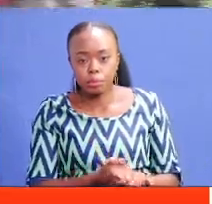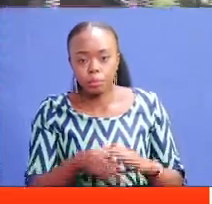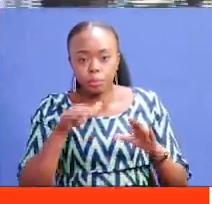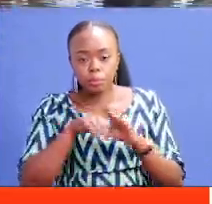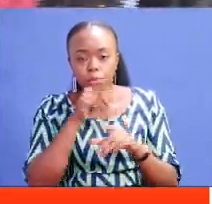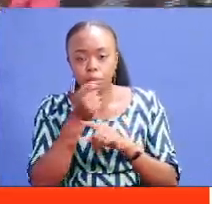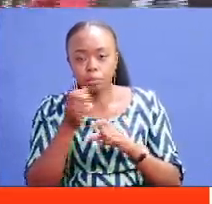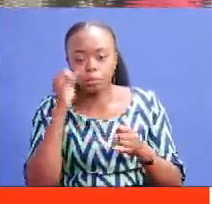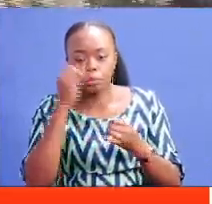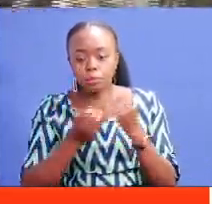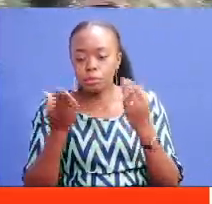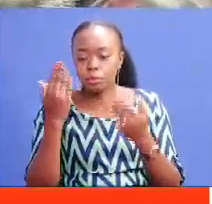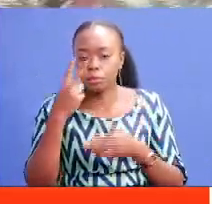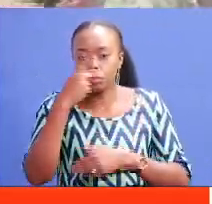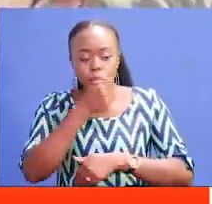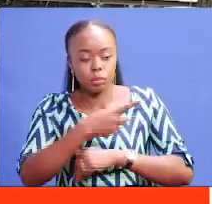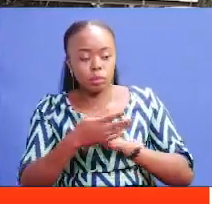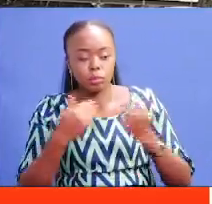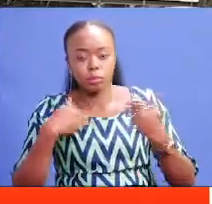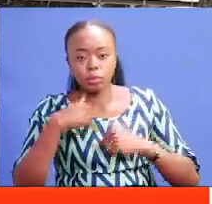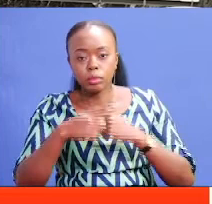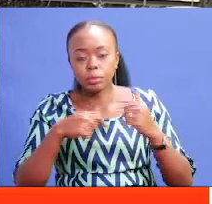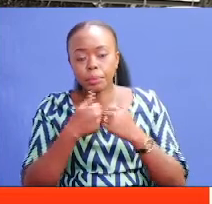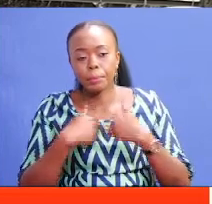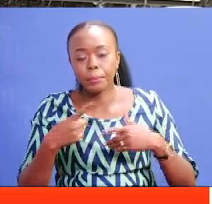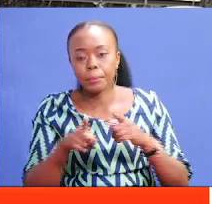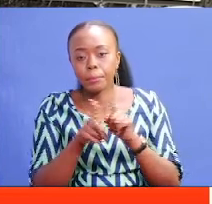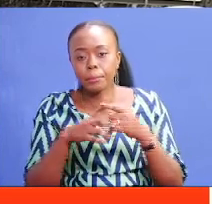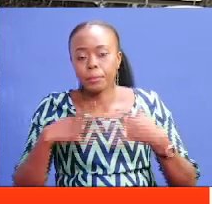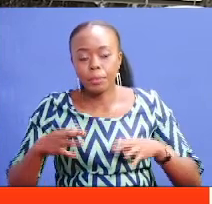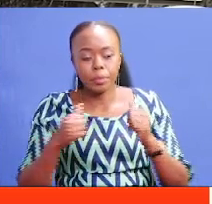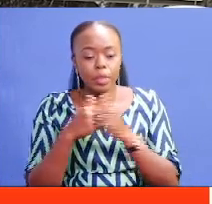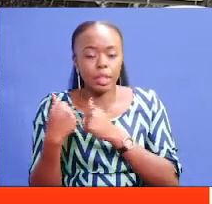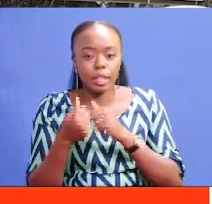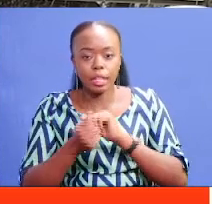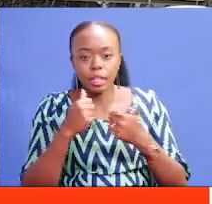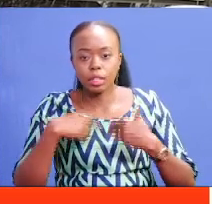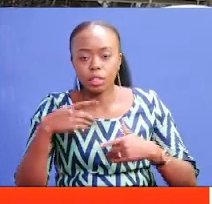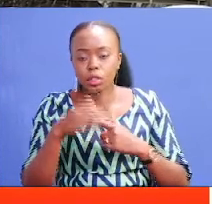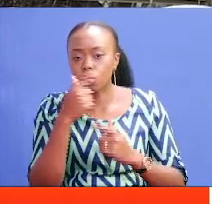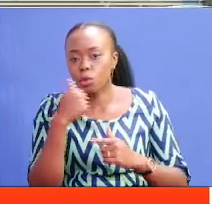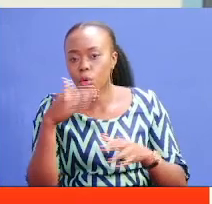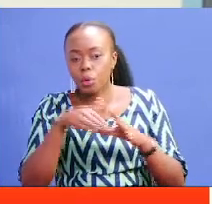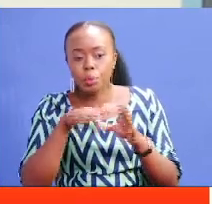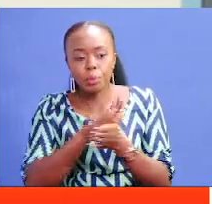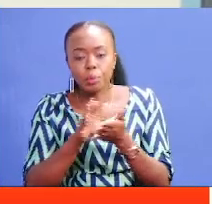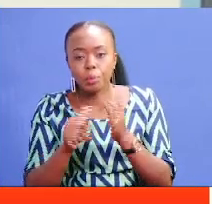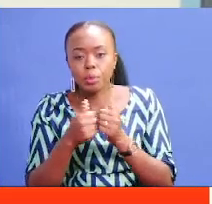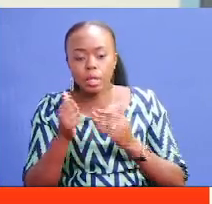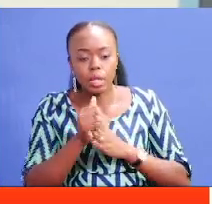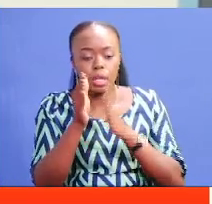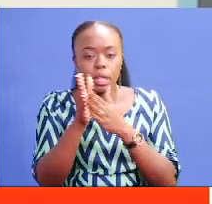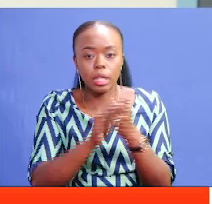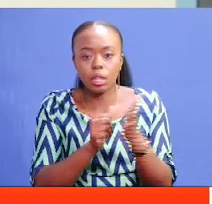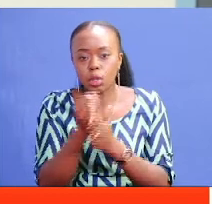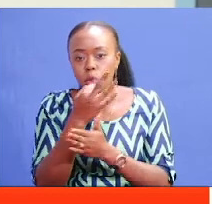In the past 2 weeks, Laikipia conflicts has been on the headlines as the residents struggle with the bandits who invaded the region, leading to destruction